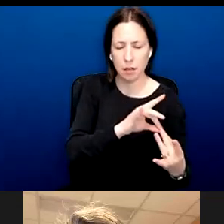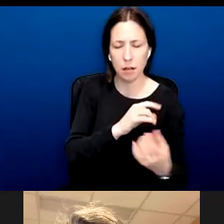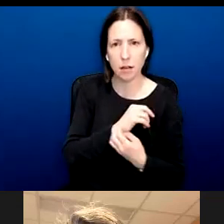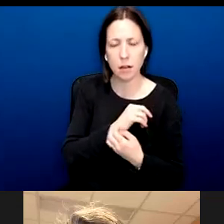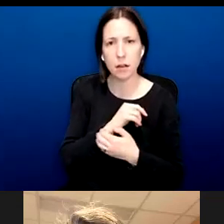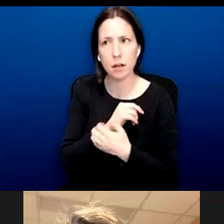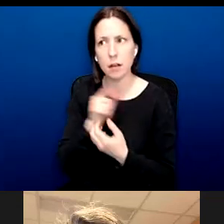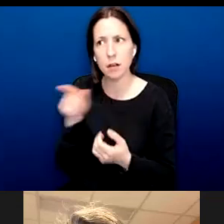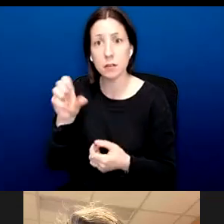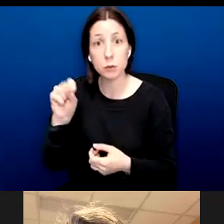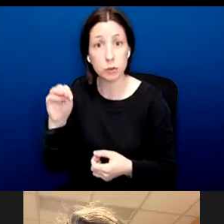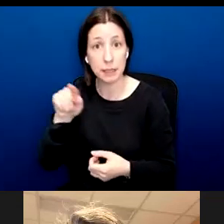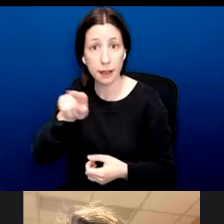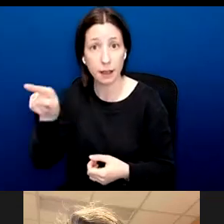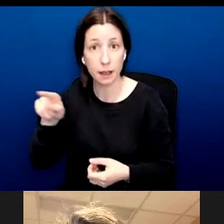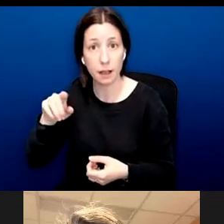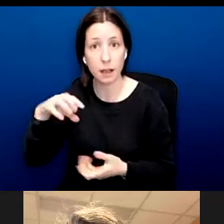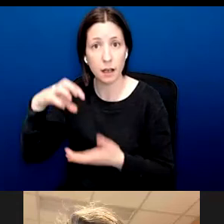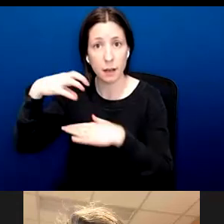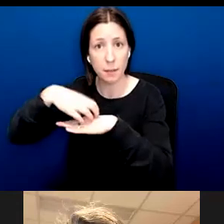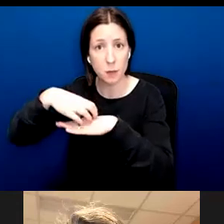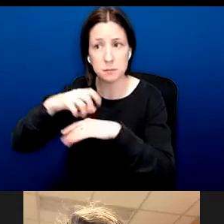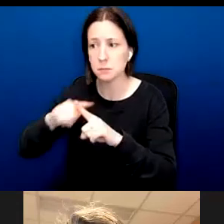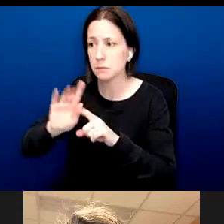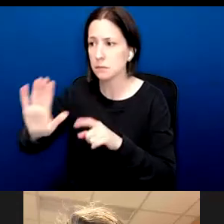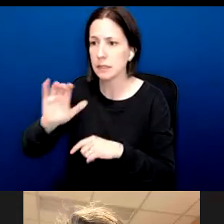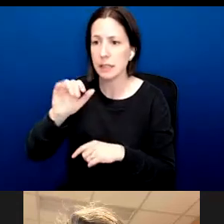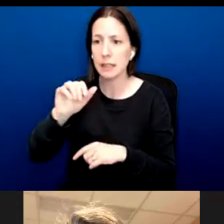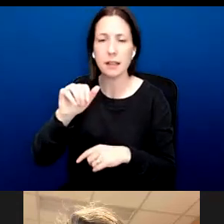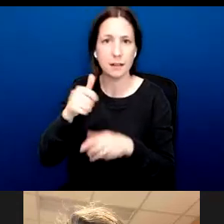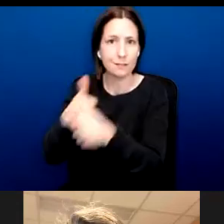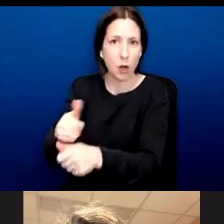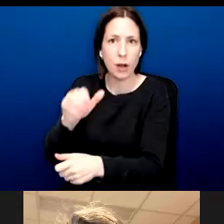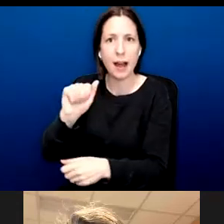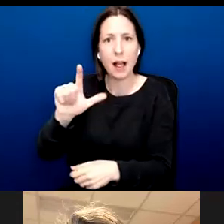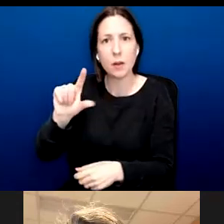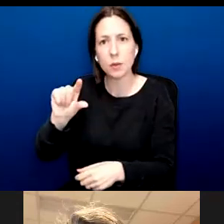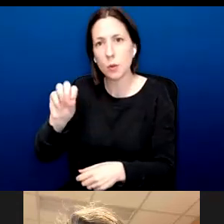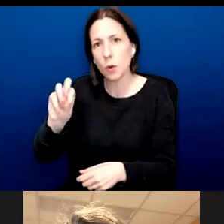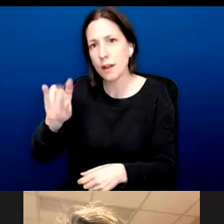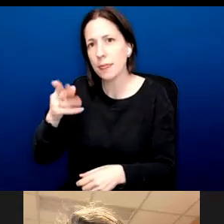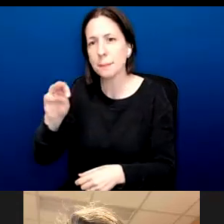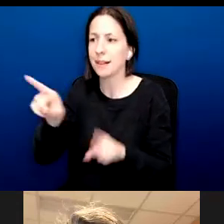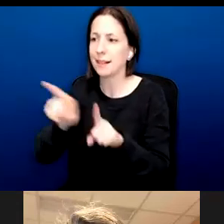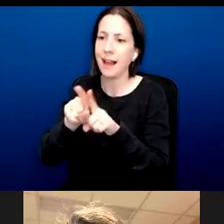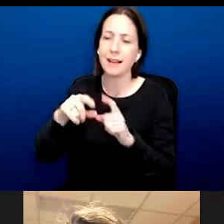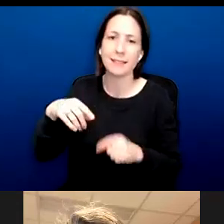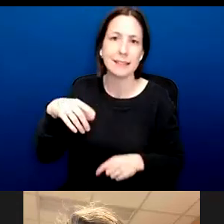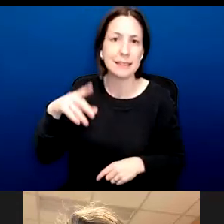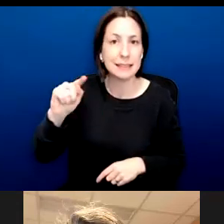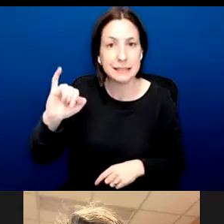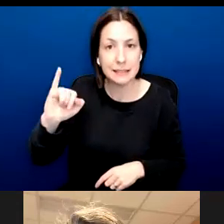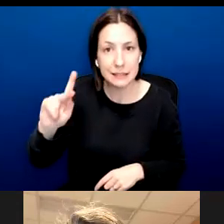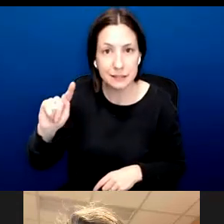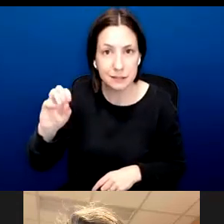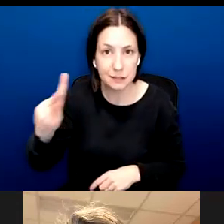social media platforms that we're using nowadays, and all the algorithm driven ones, like the TikToks of the world, the Instagrams and things like that, all the